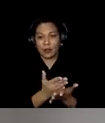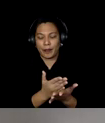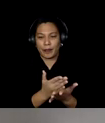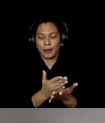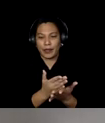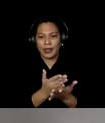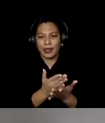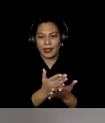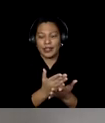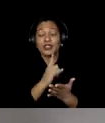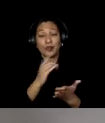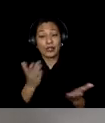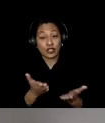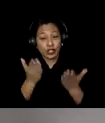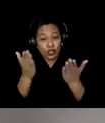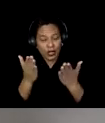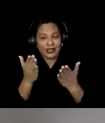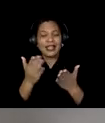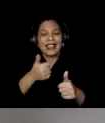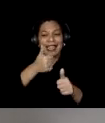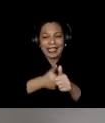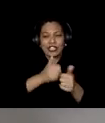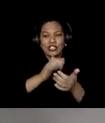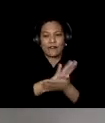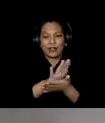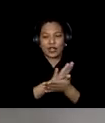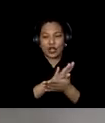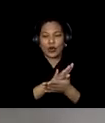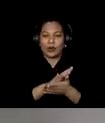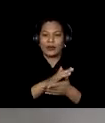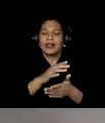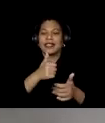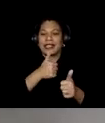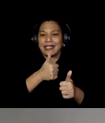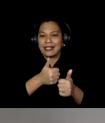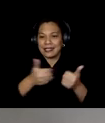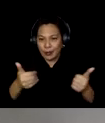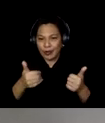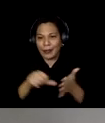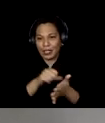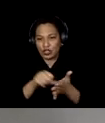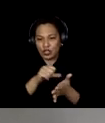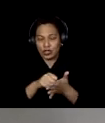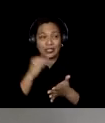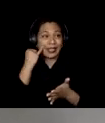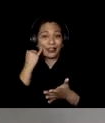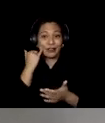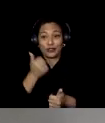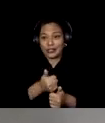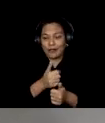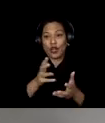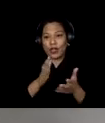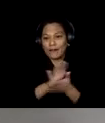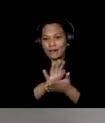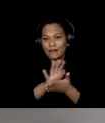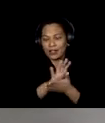each video a prominent feature of each page. So if you have one page that's stuffed with videos, it's not great